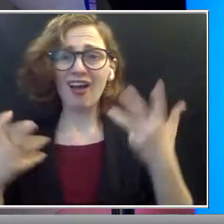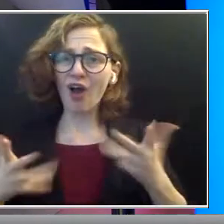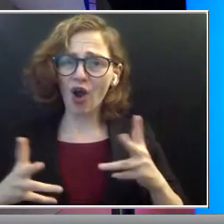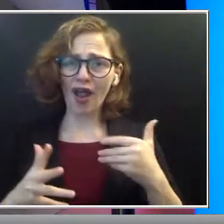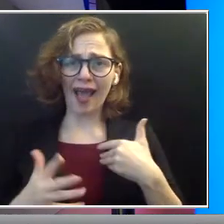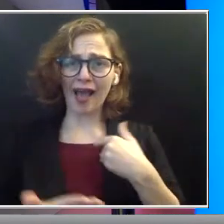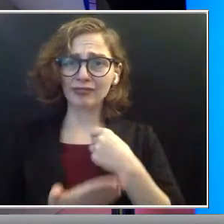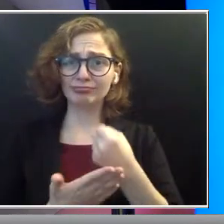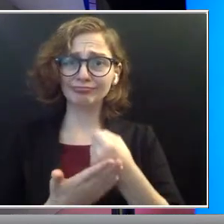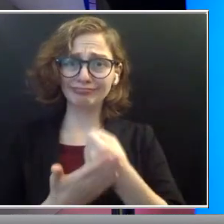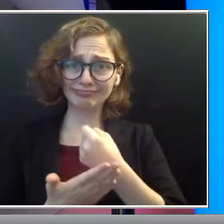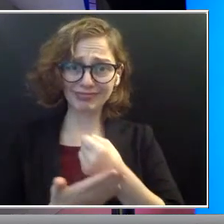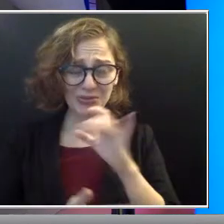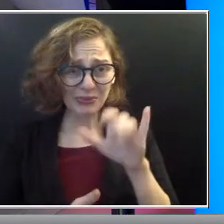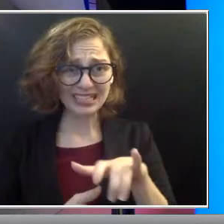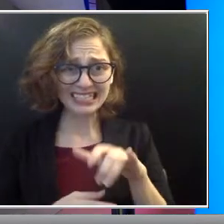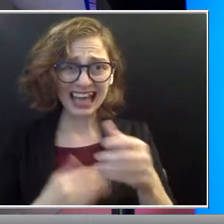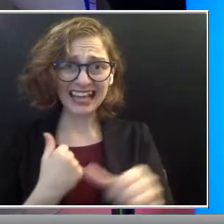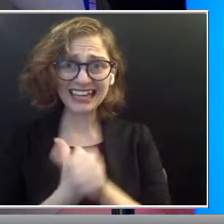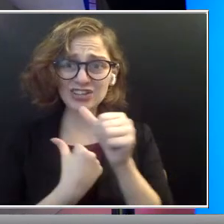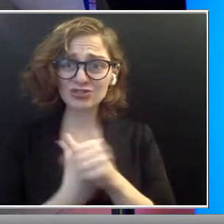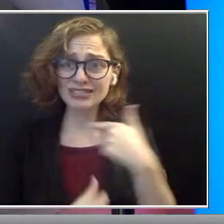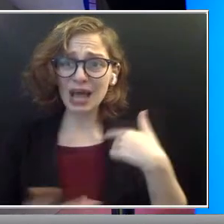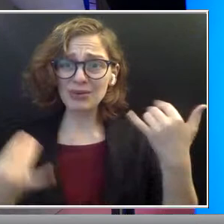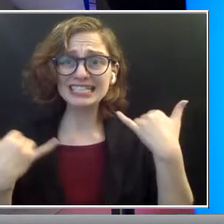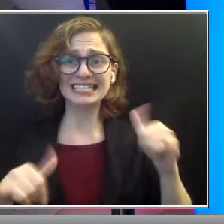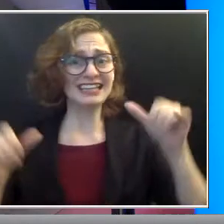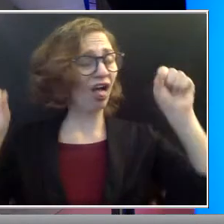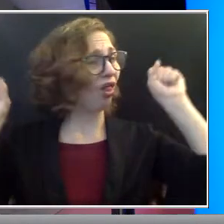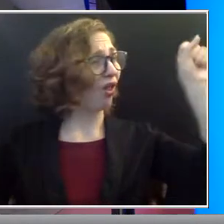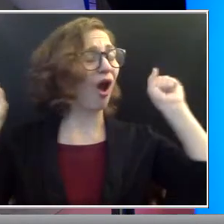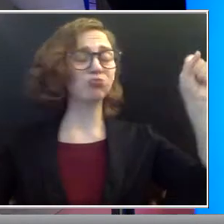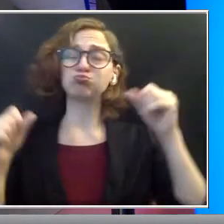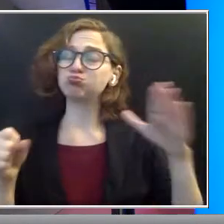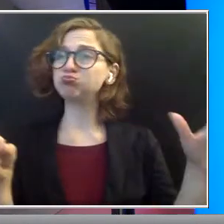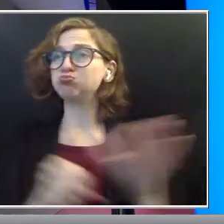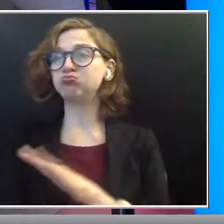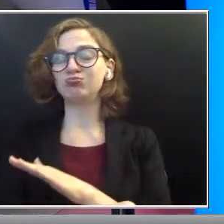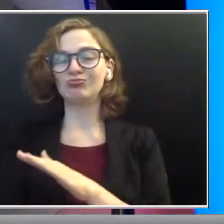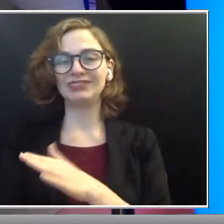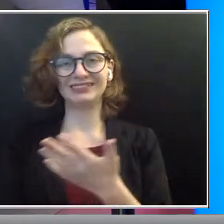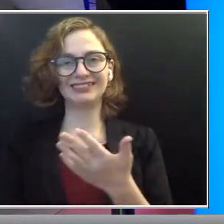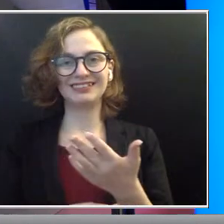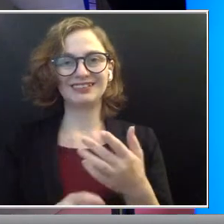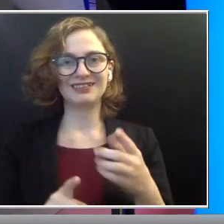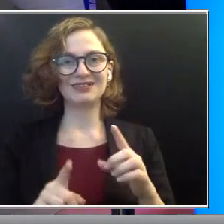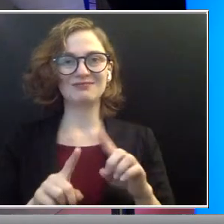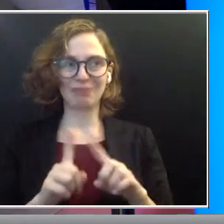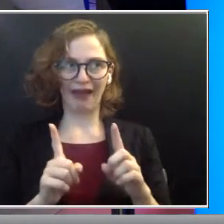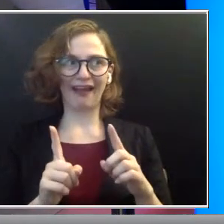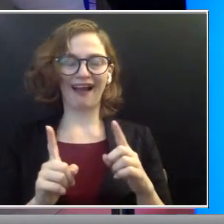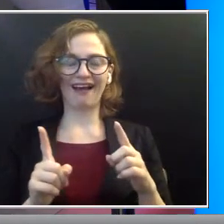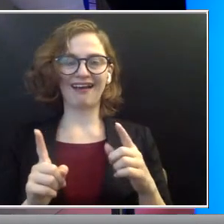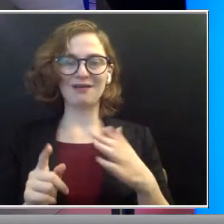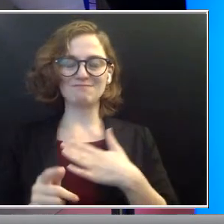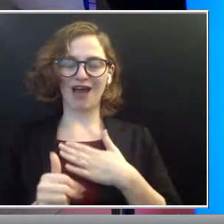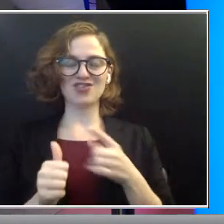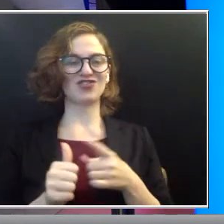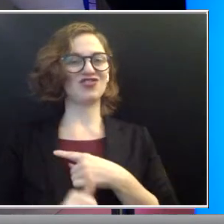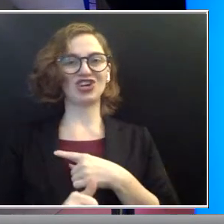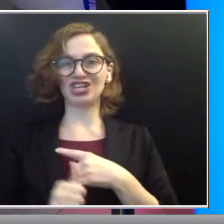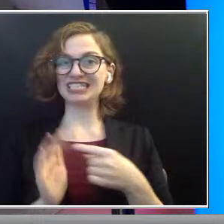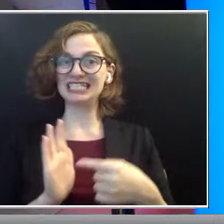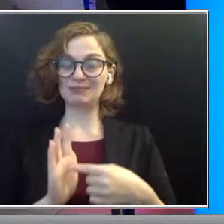was still going full tilt on everything, but the initial symptom was racing, fluttering heart at all times.